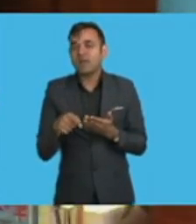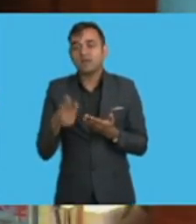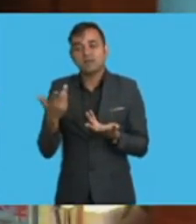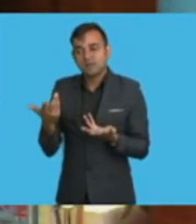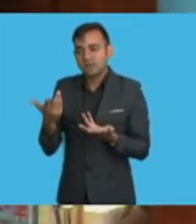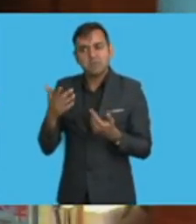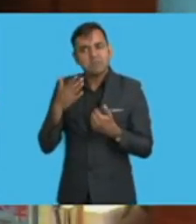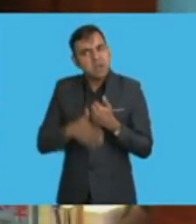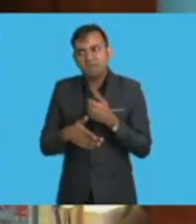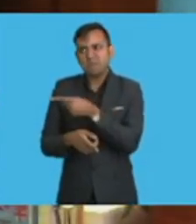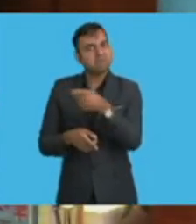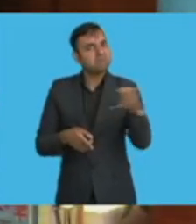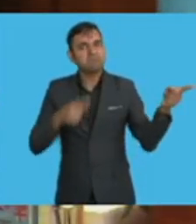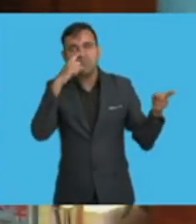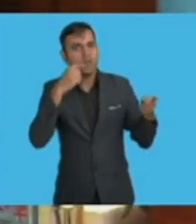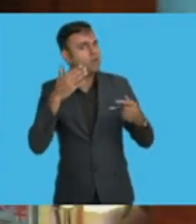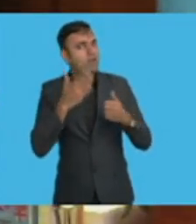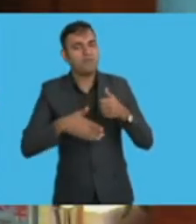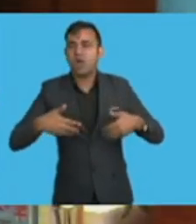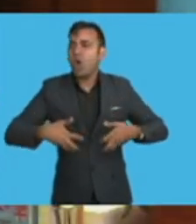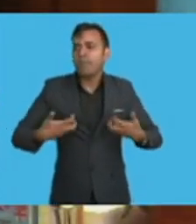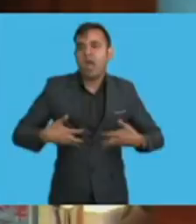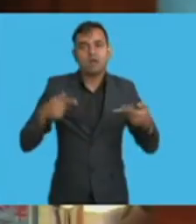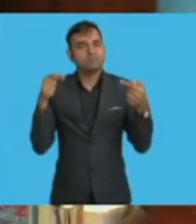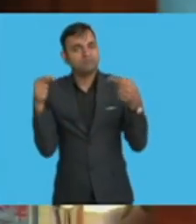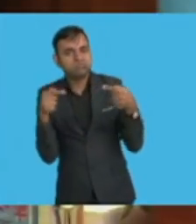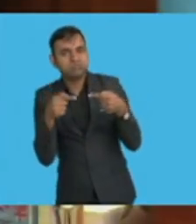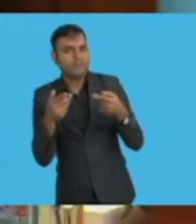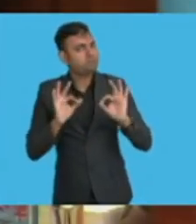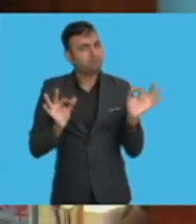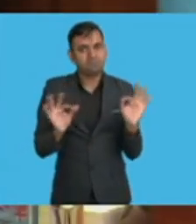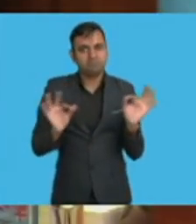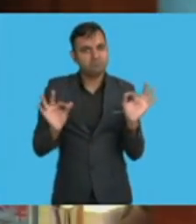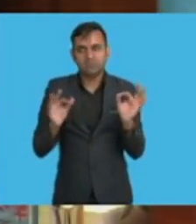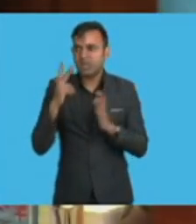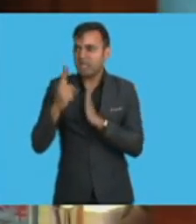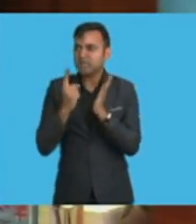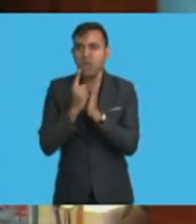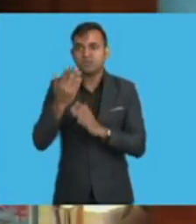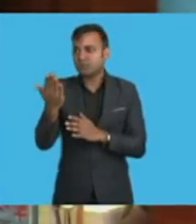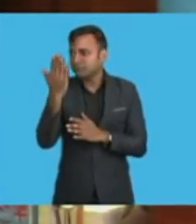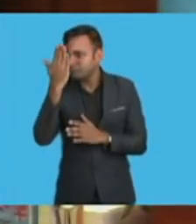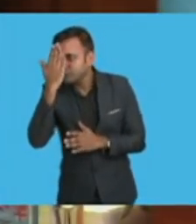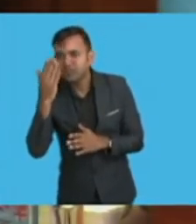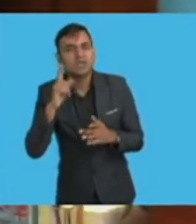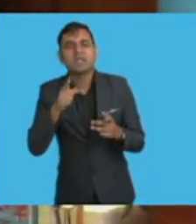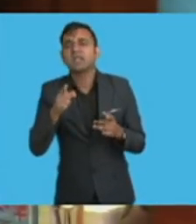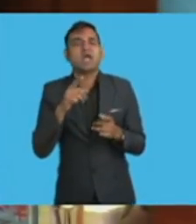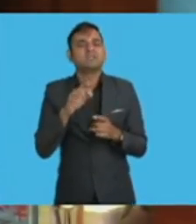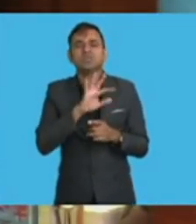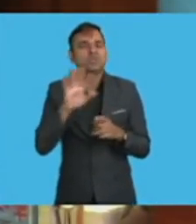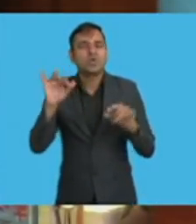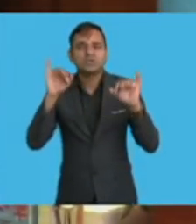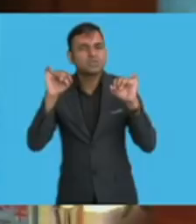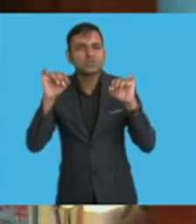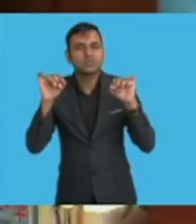mode. Additionally, the reference to the 48 hours notification is a non-issue. I reiterate that as Speaker of the Parliament, I